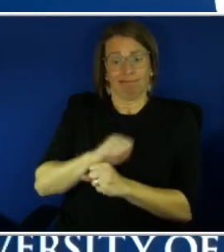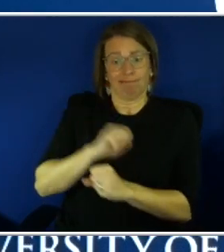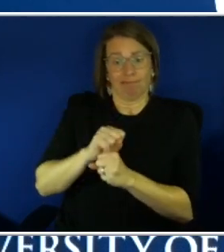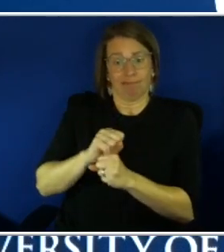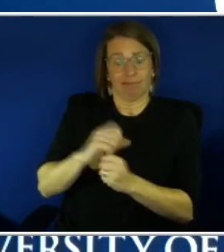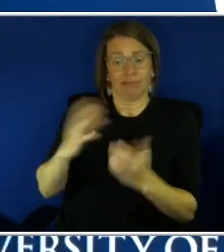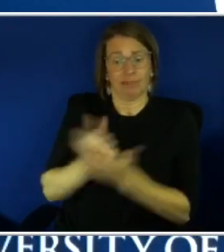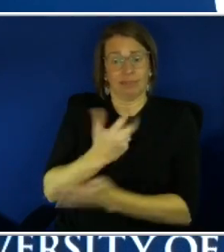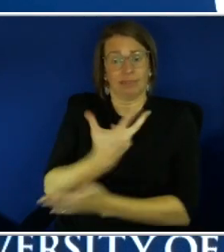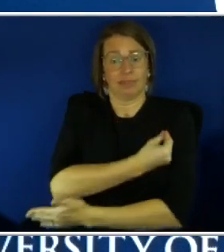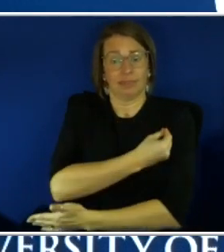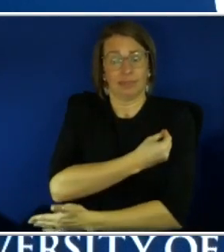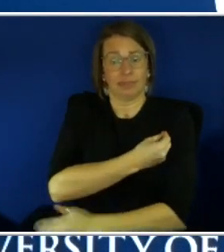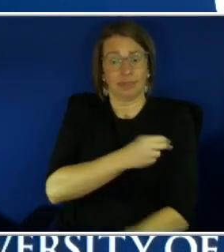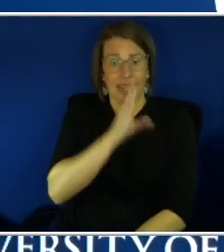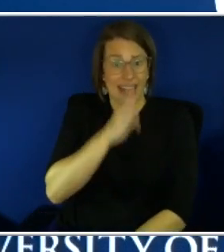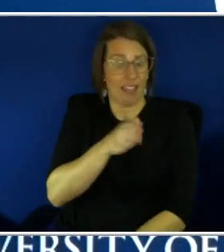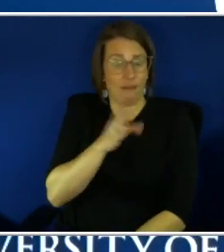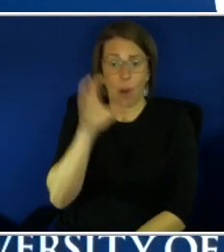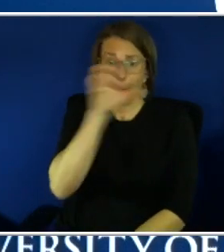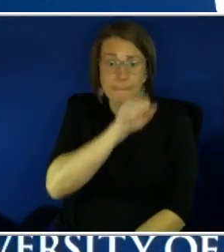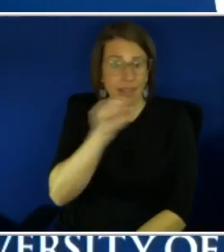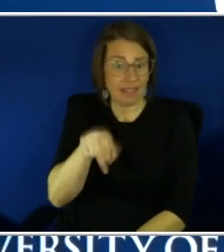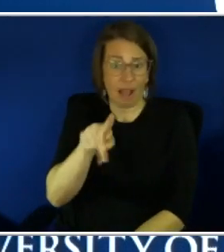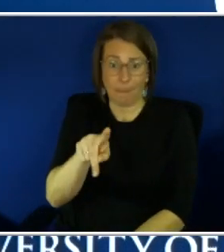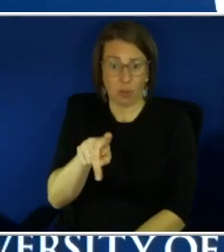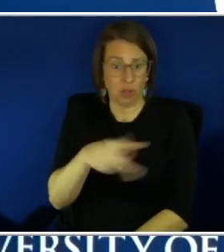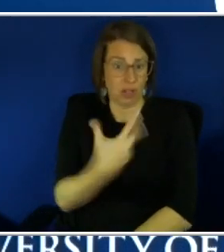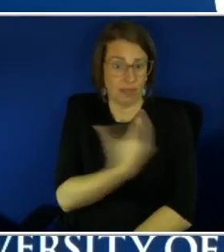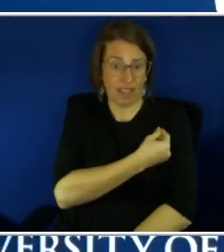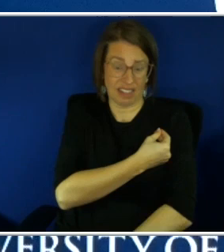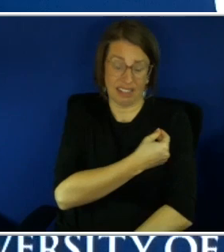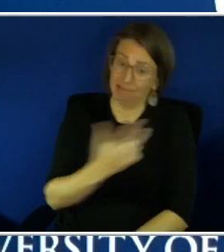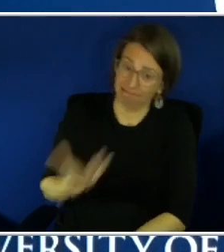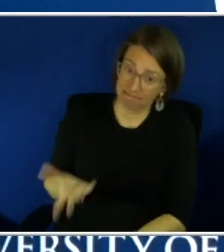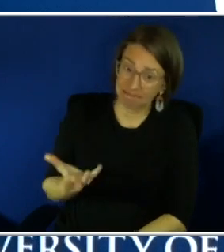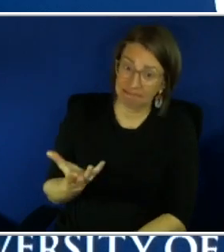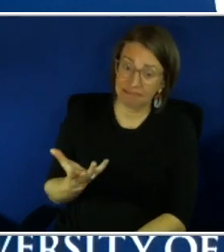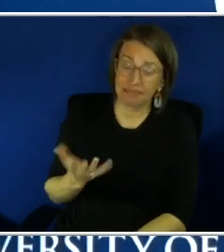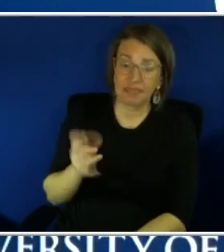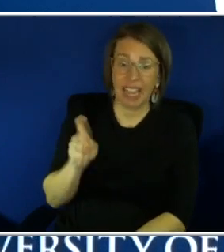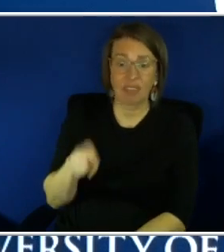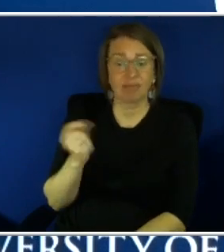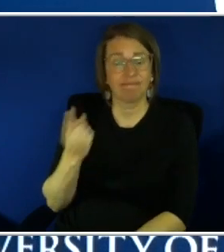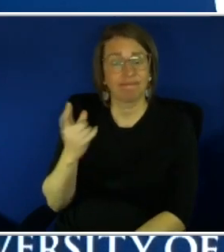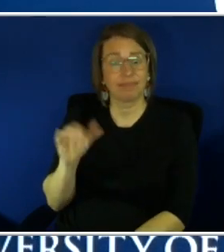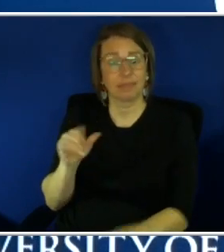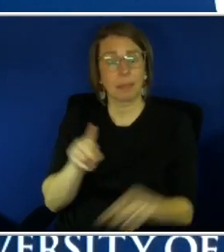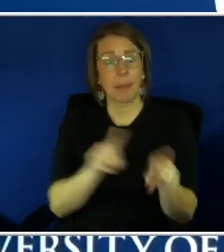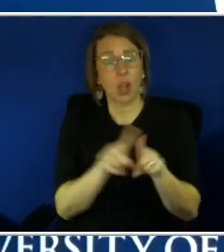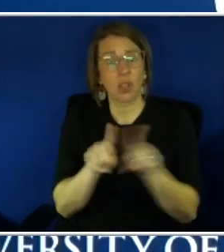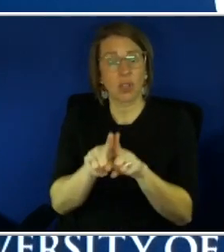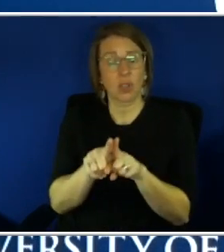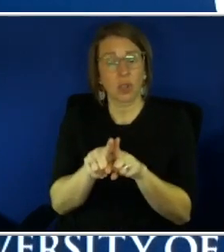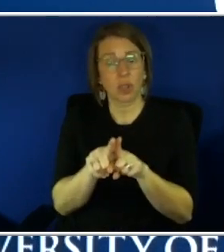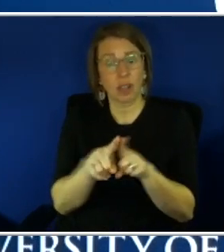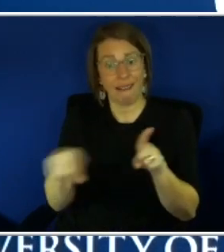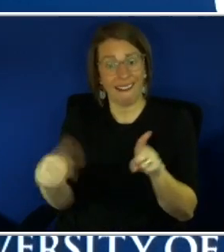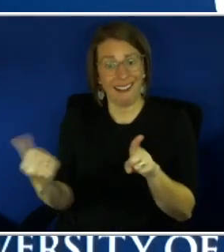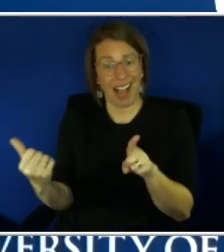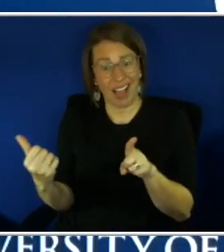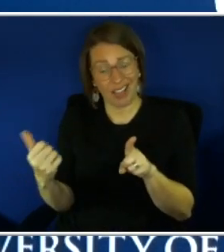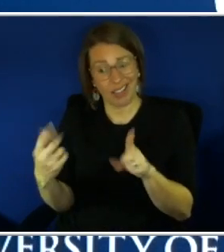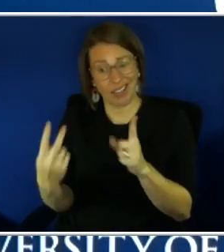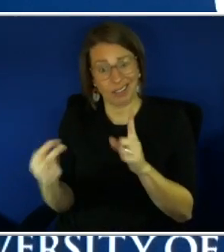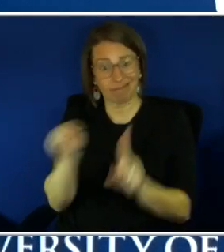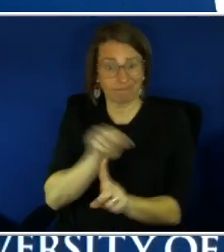do is never miss an opportunity to vaccinate. So we have to understand that, but taken with the other side of that coin